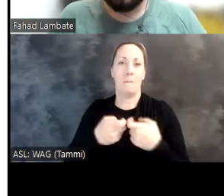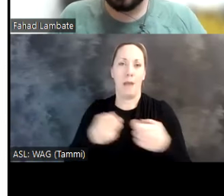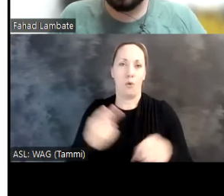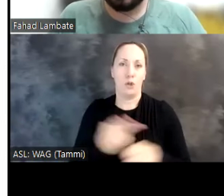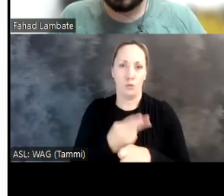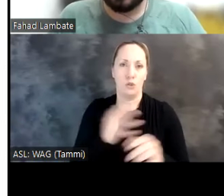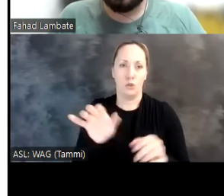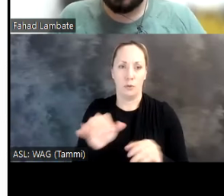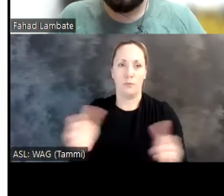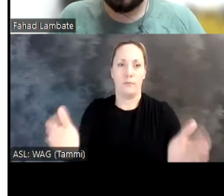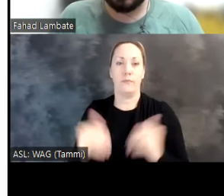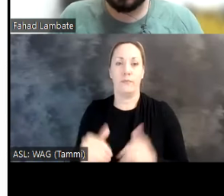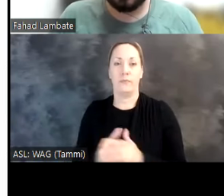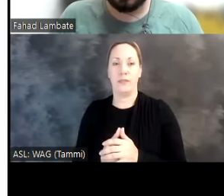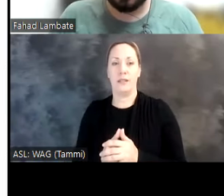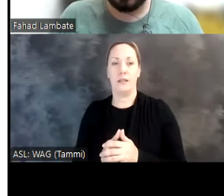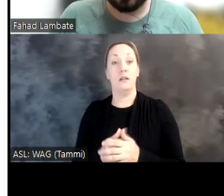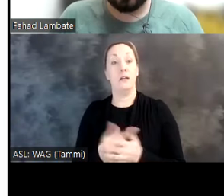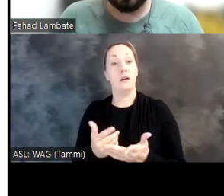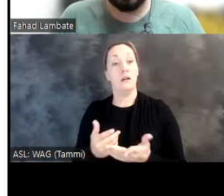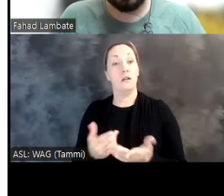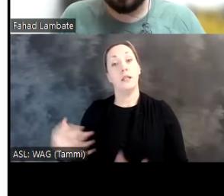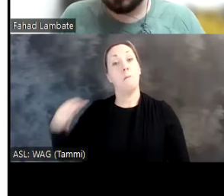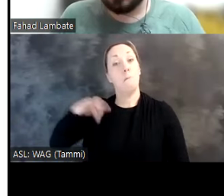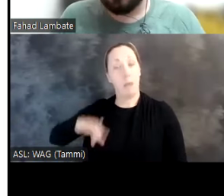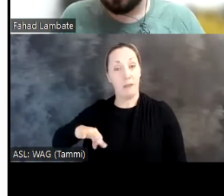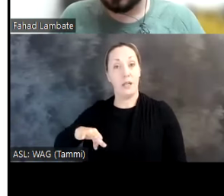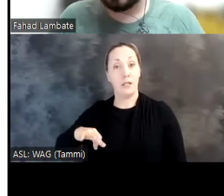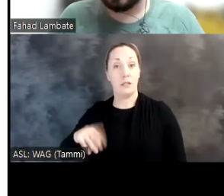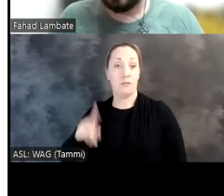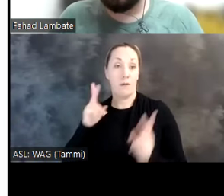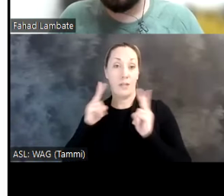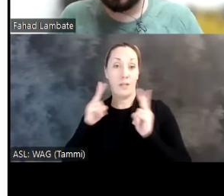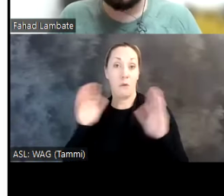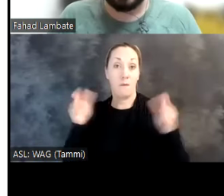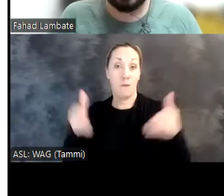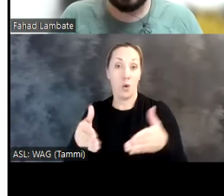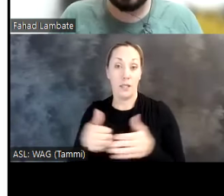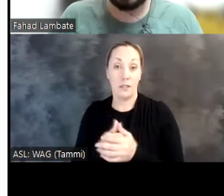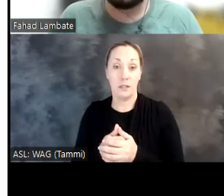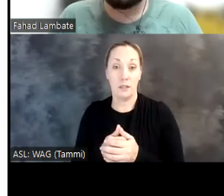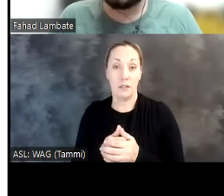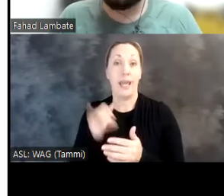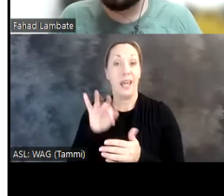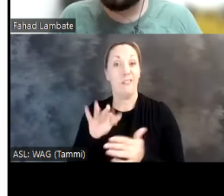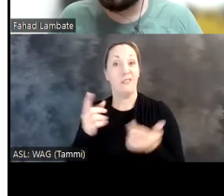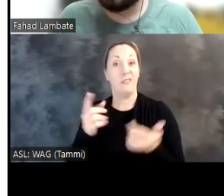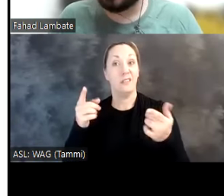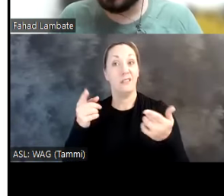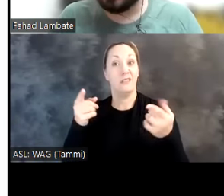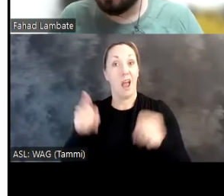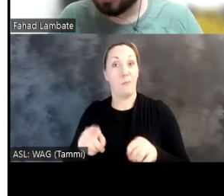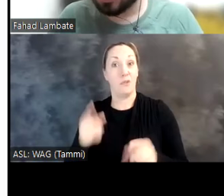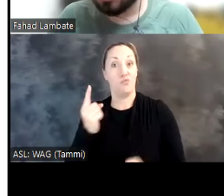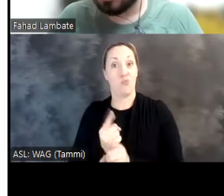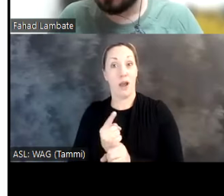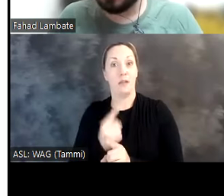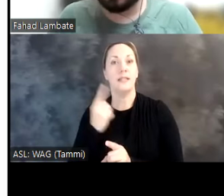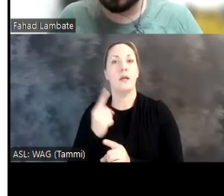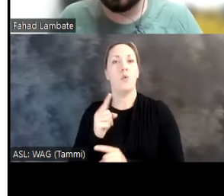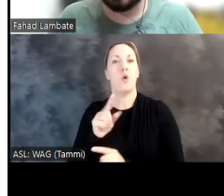The major groups that are benefited through visible focus, if done right, is someone with a low